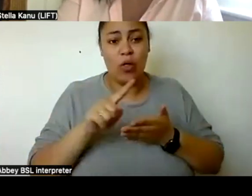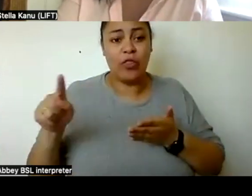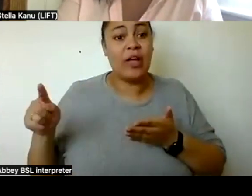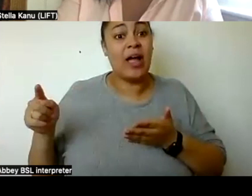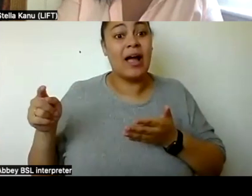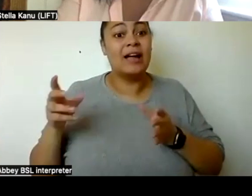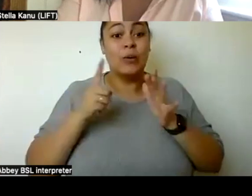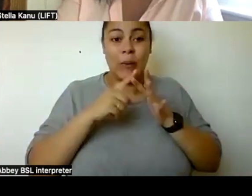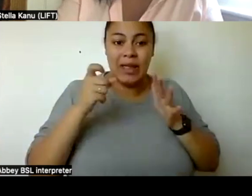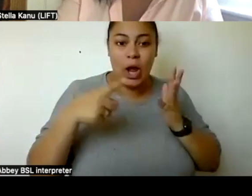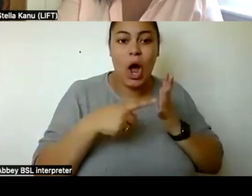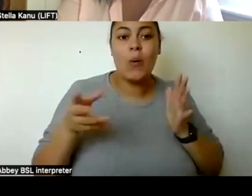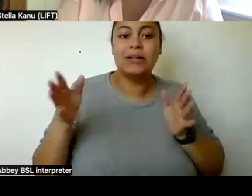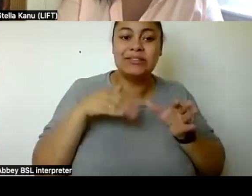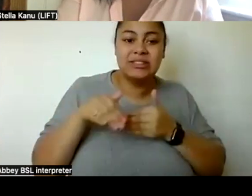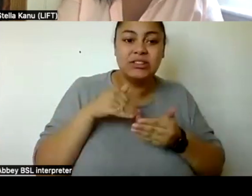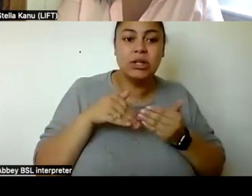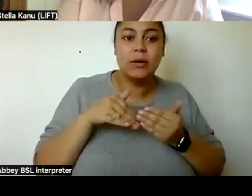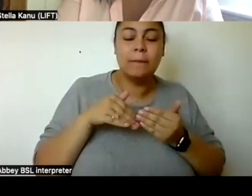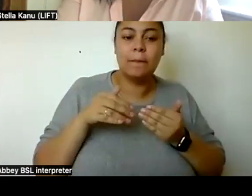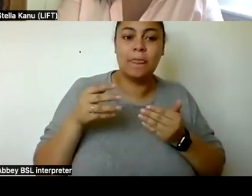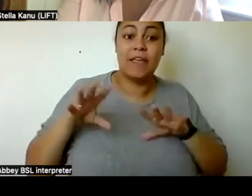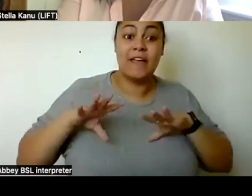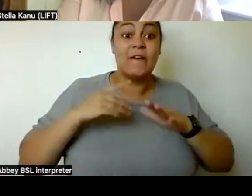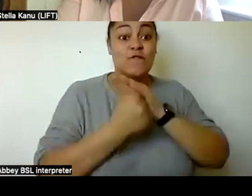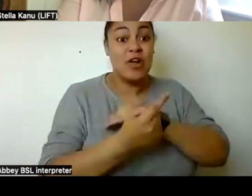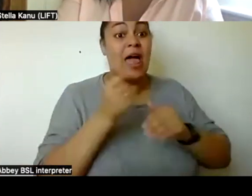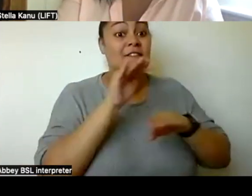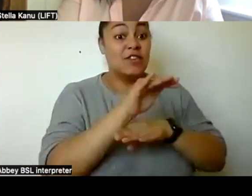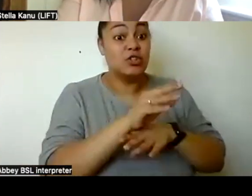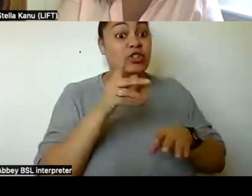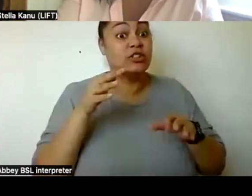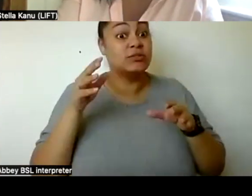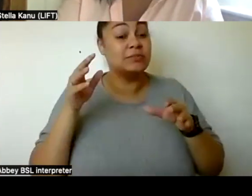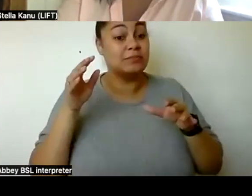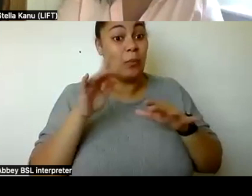your ecosystems, use the Freelance Features website to help create